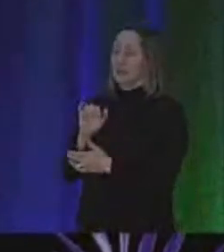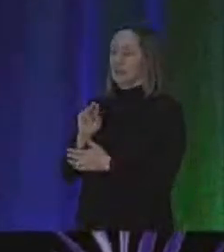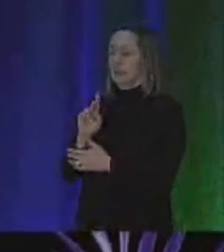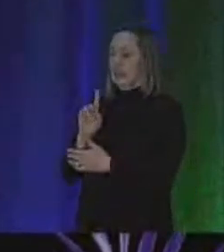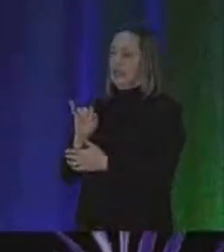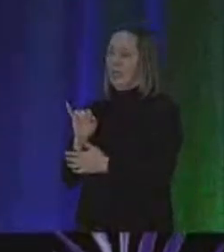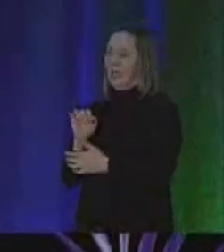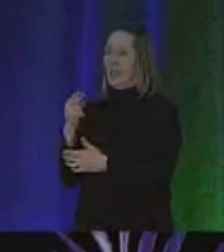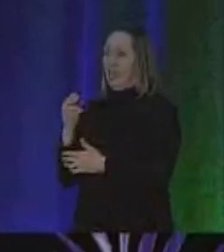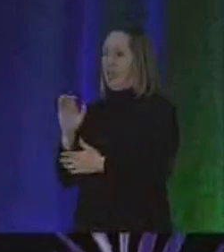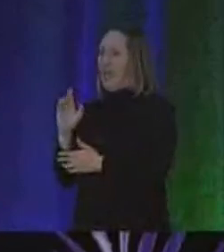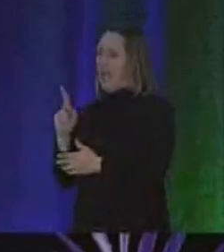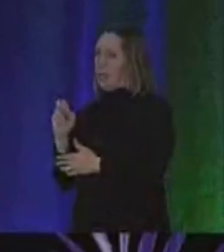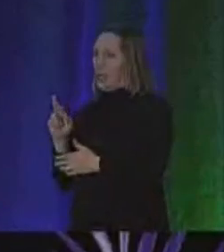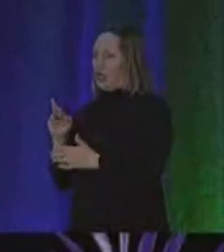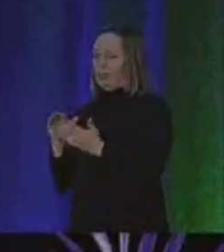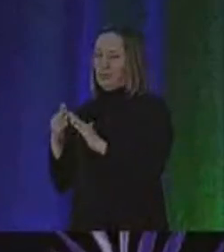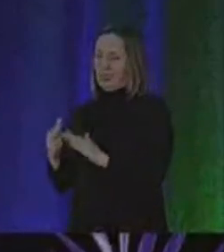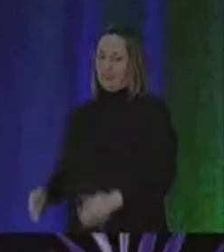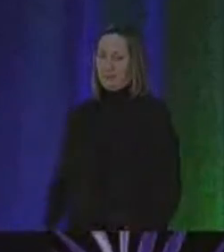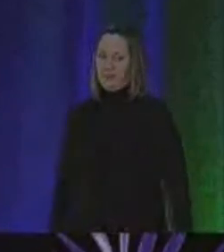community here.